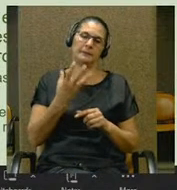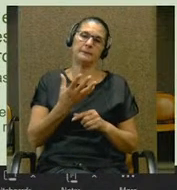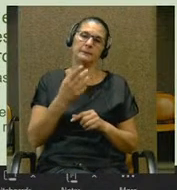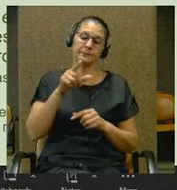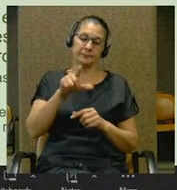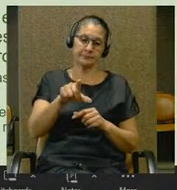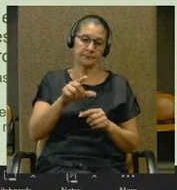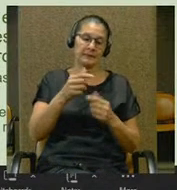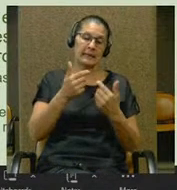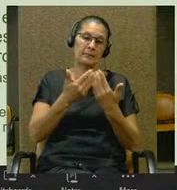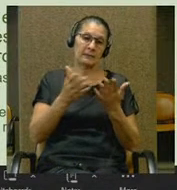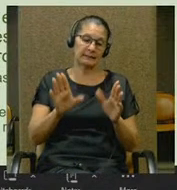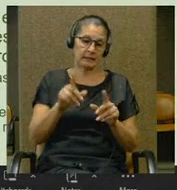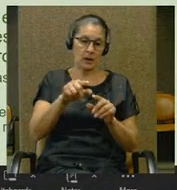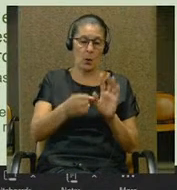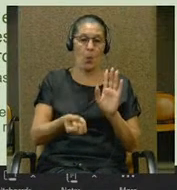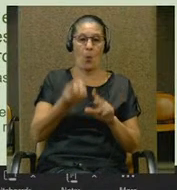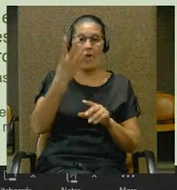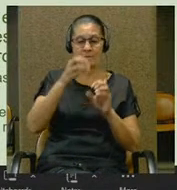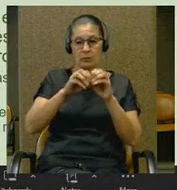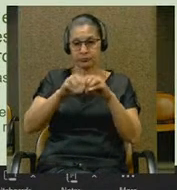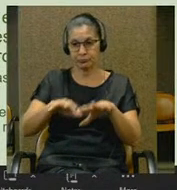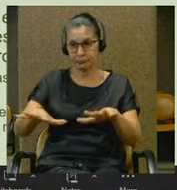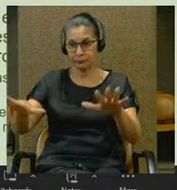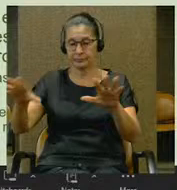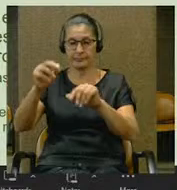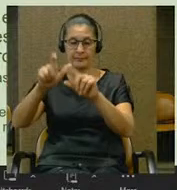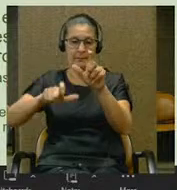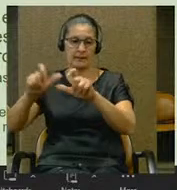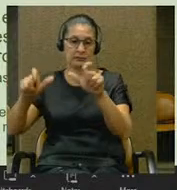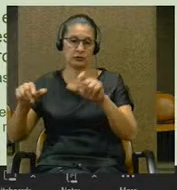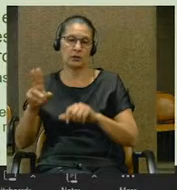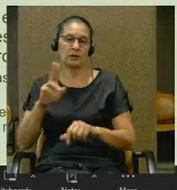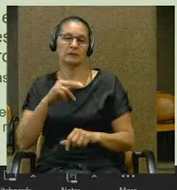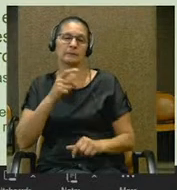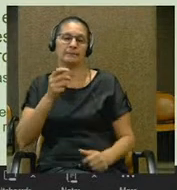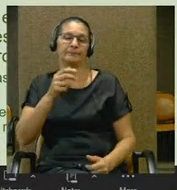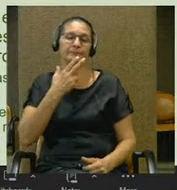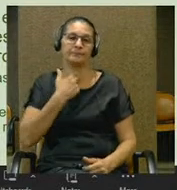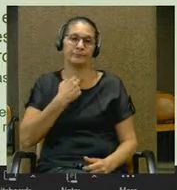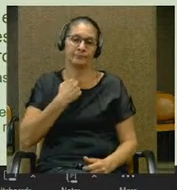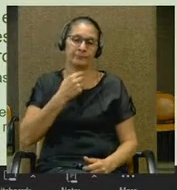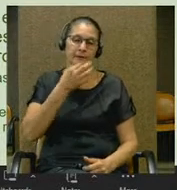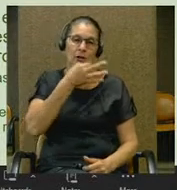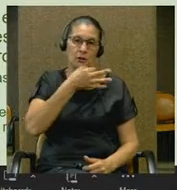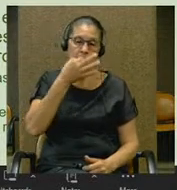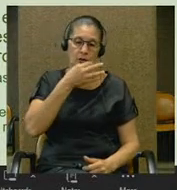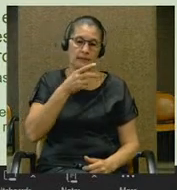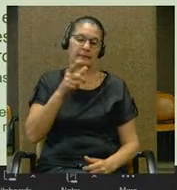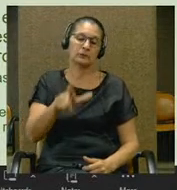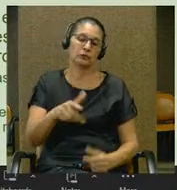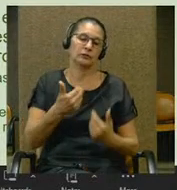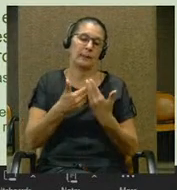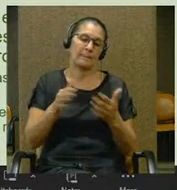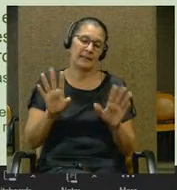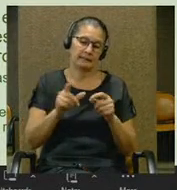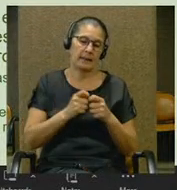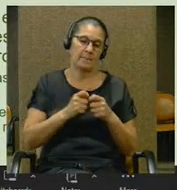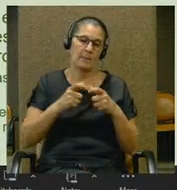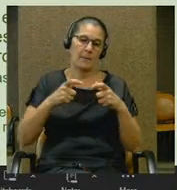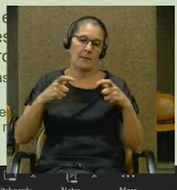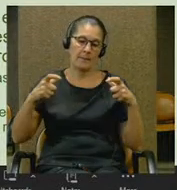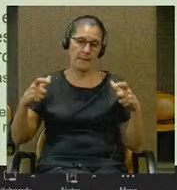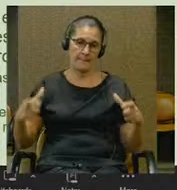that, this substance expanded to new users of drugs, and this caused an increase